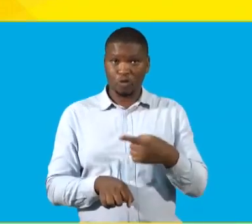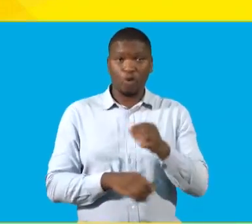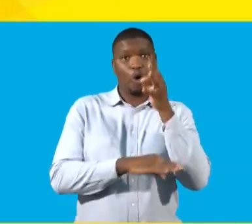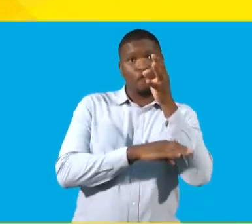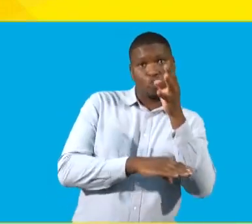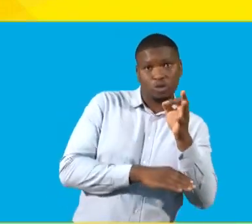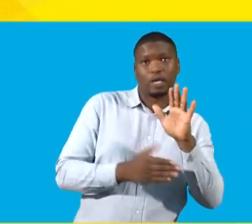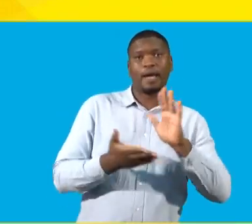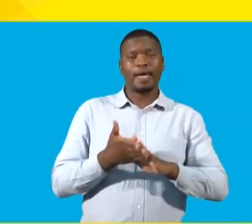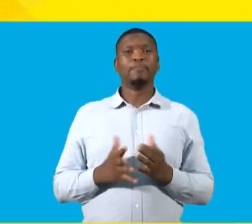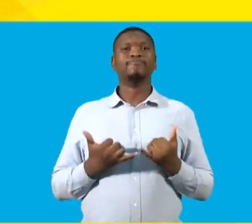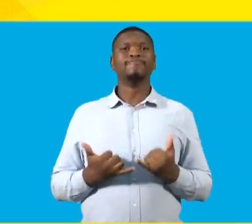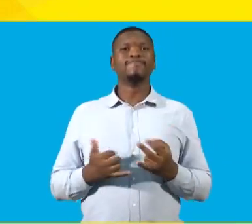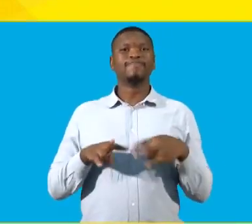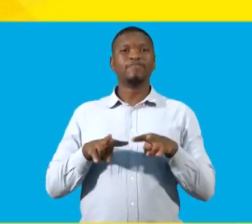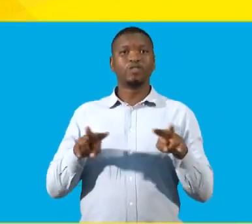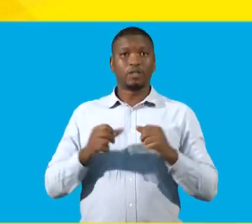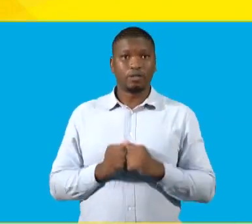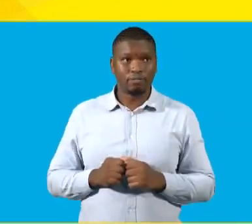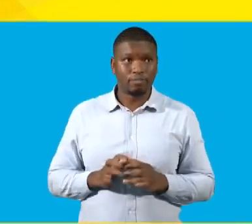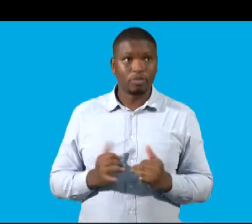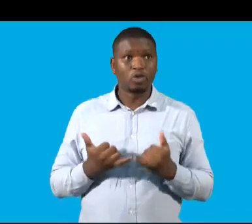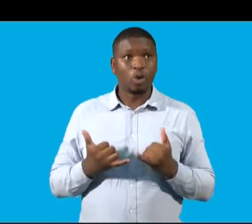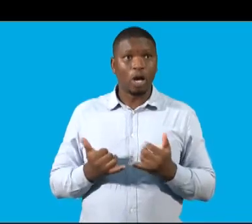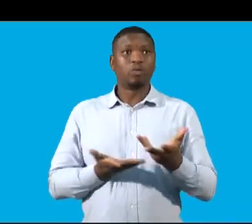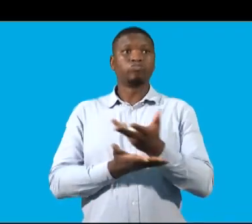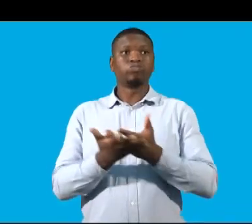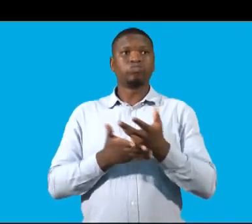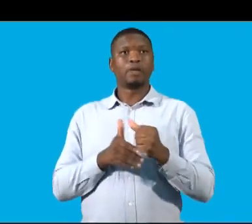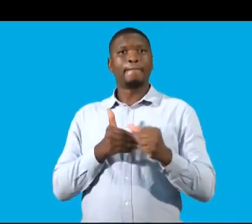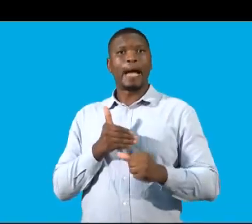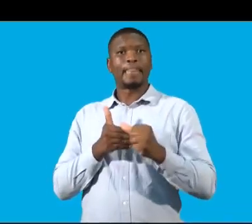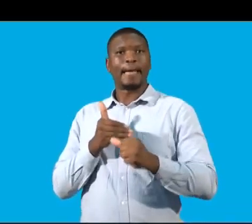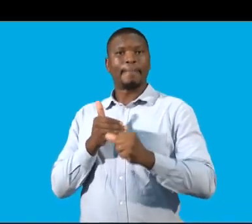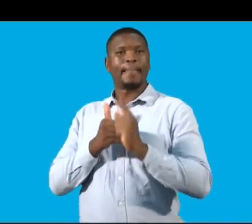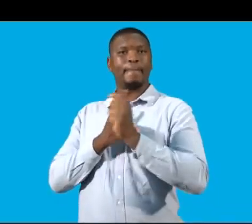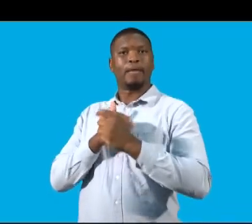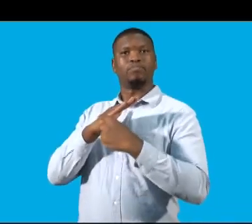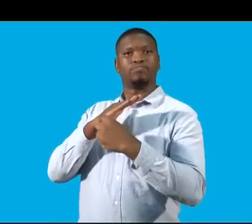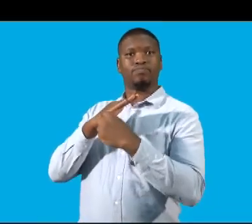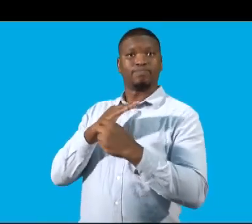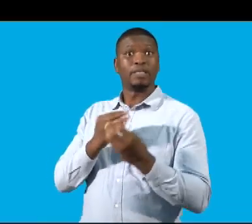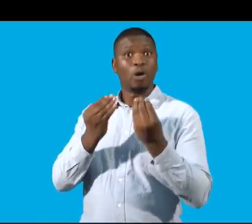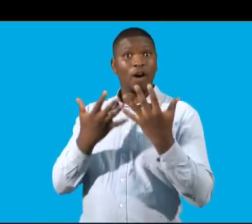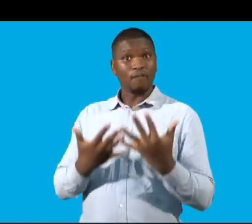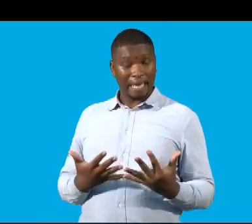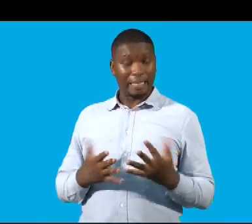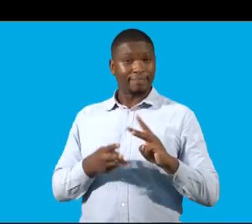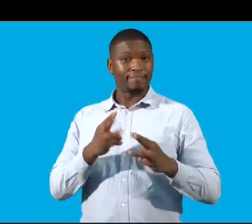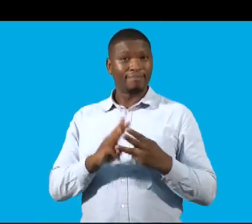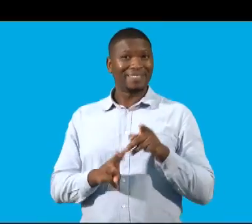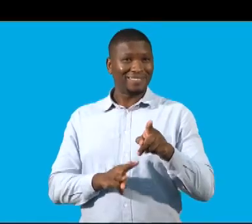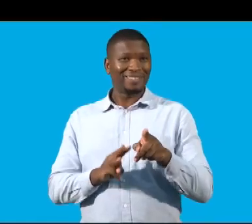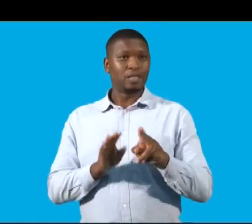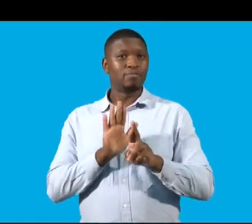our future value and our present value. But now we are talking about the monthly payments. And in financial mathematics, the